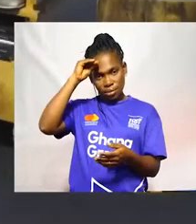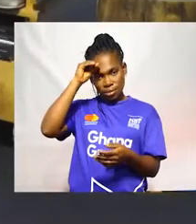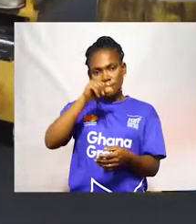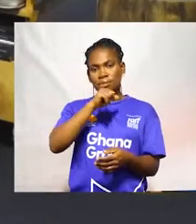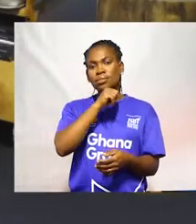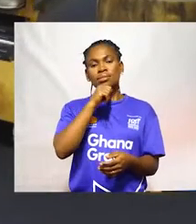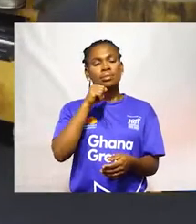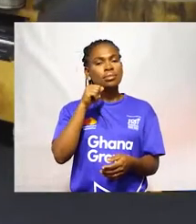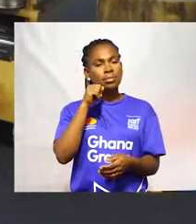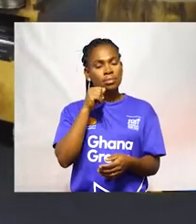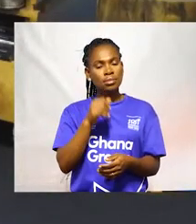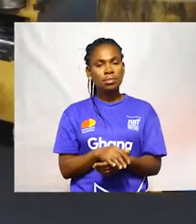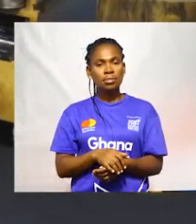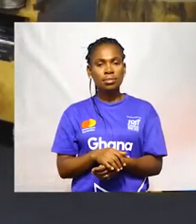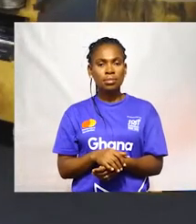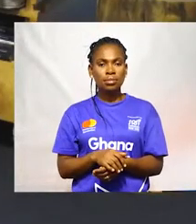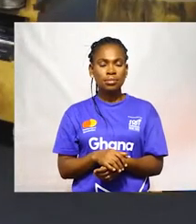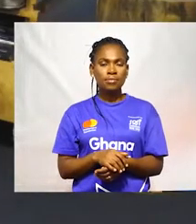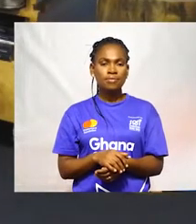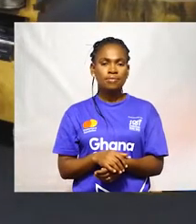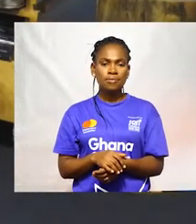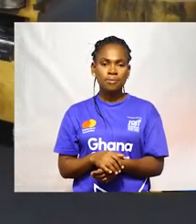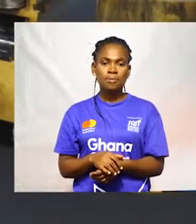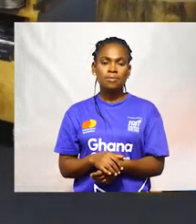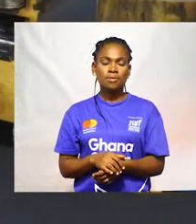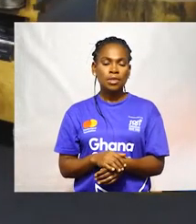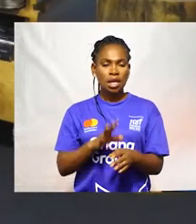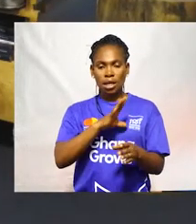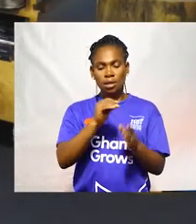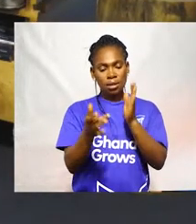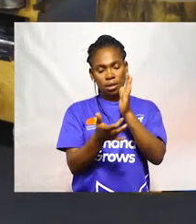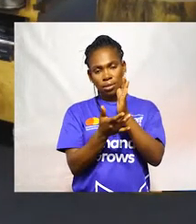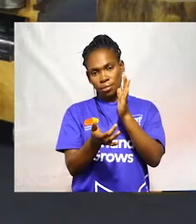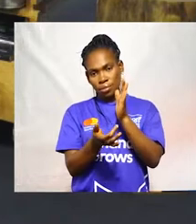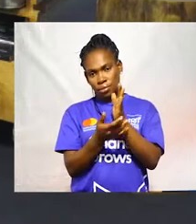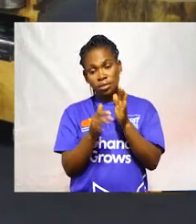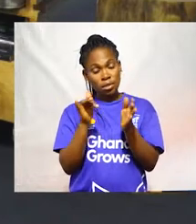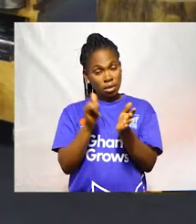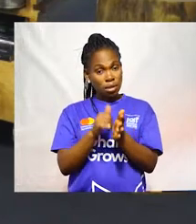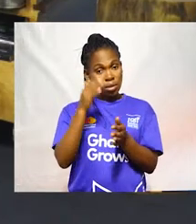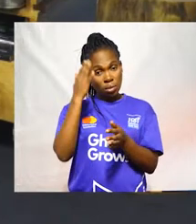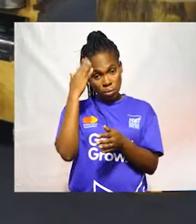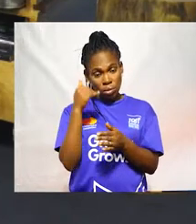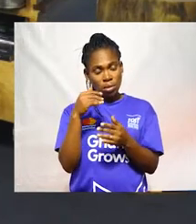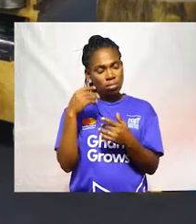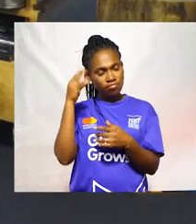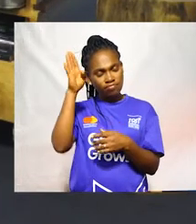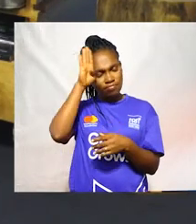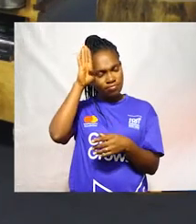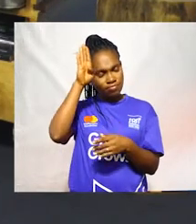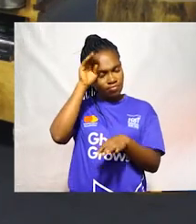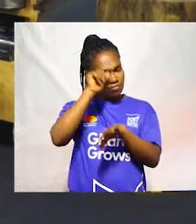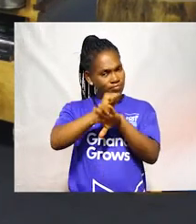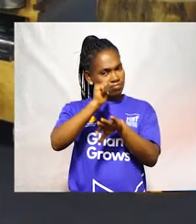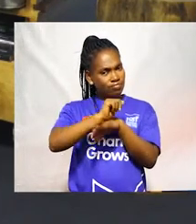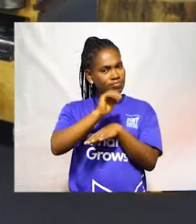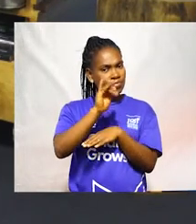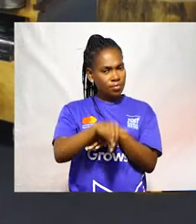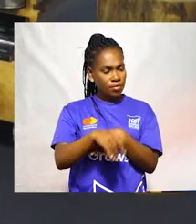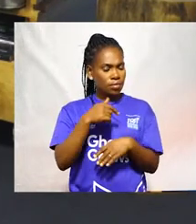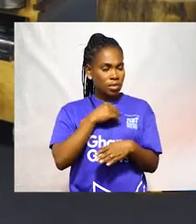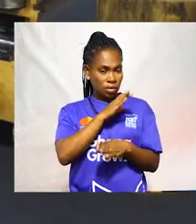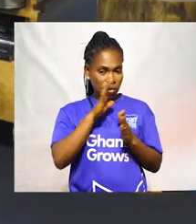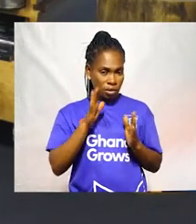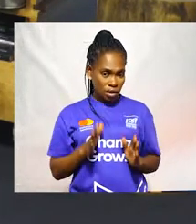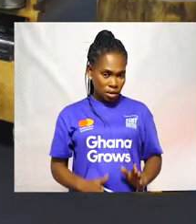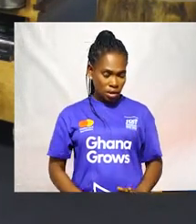I did plant biotechnology. Serious? Yes. So that was what was going on in my mind. Even though I was a Christian, I was